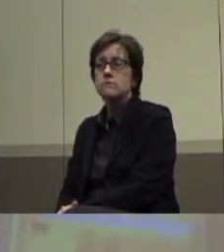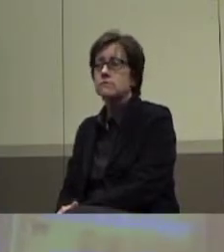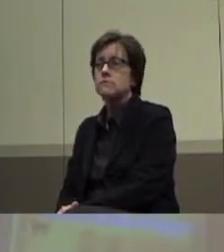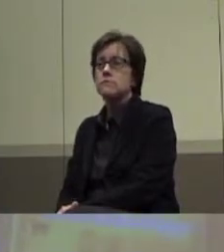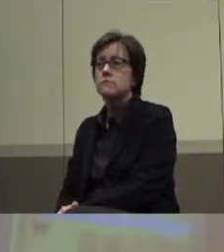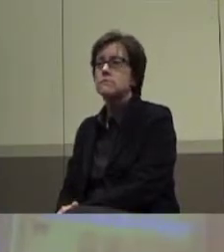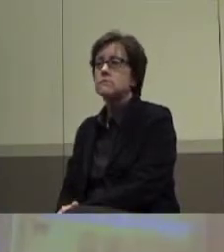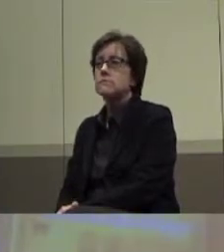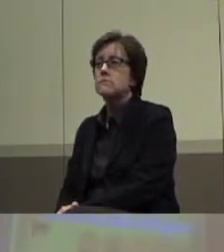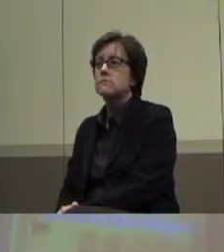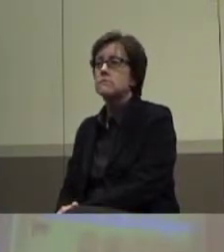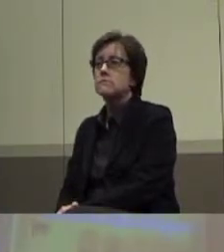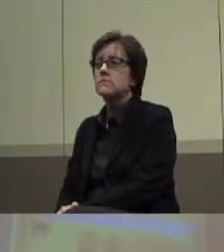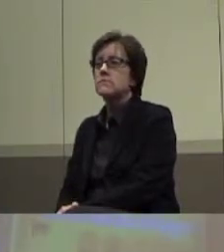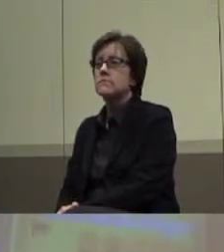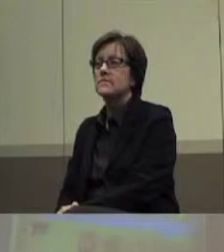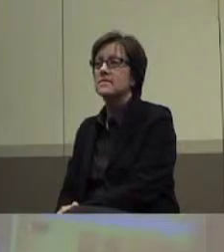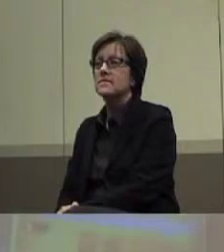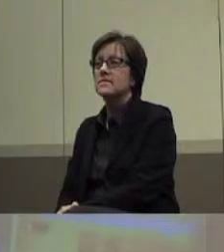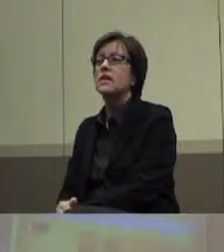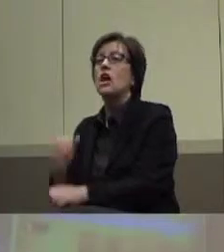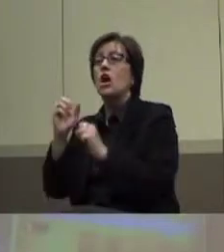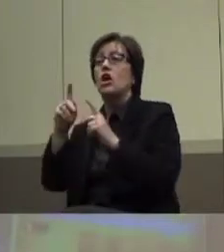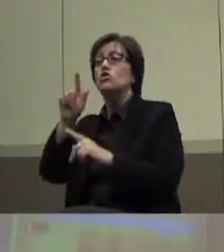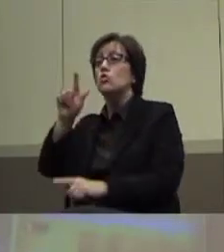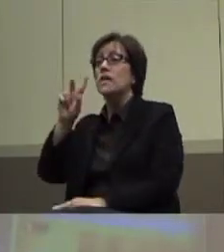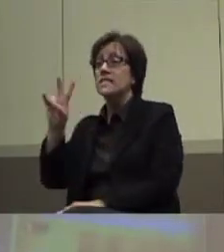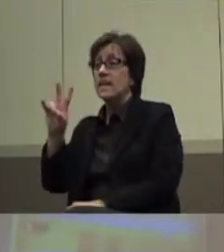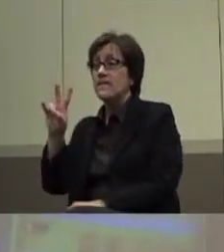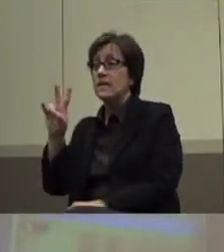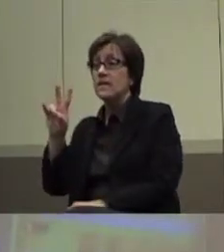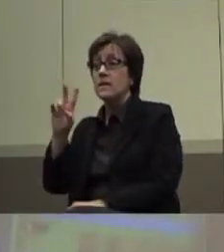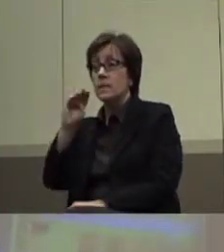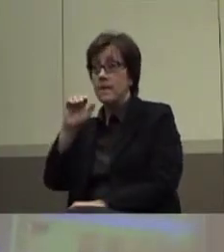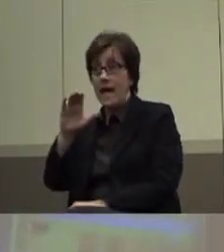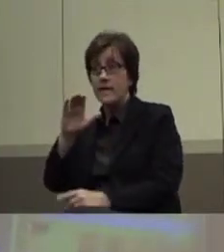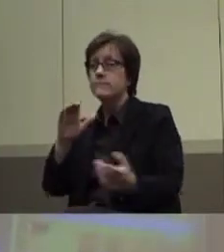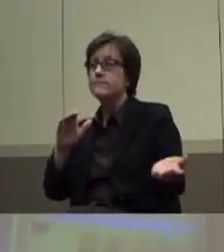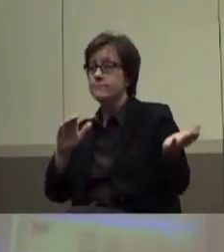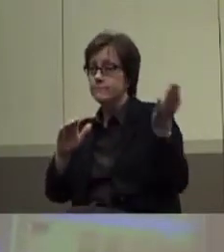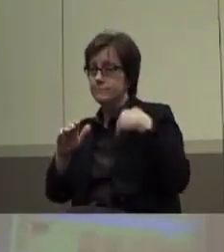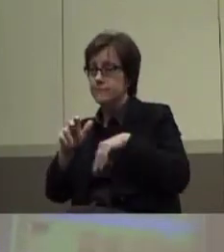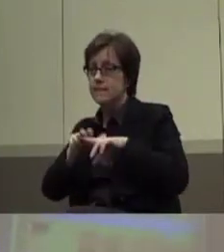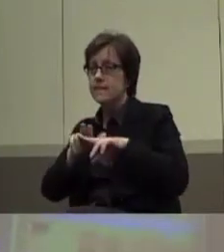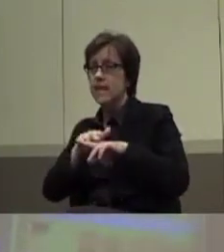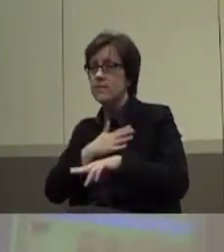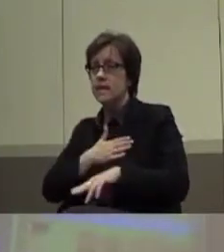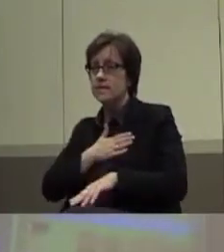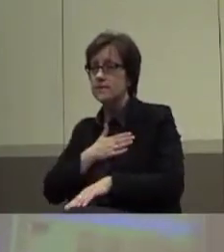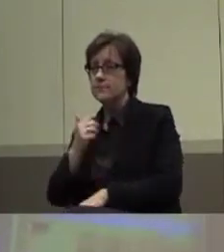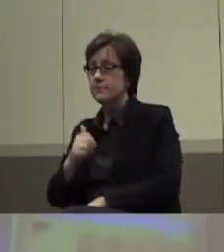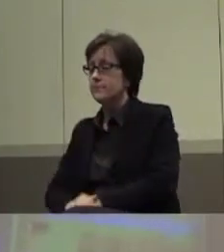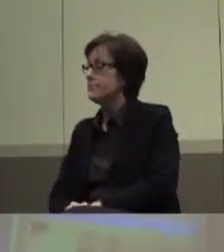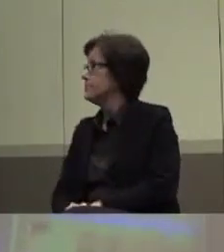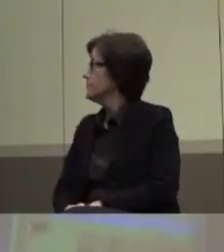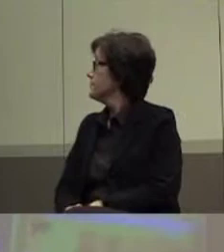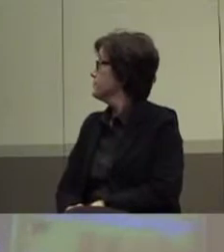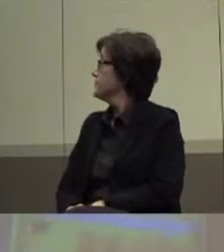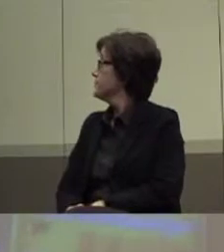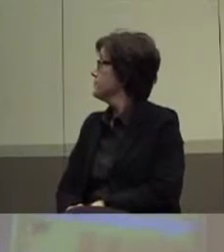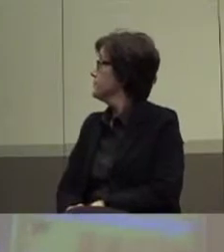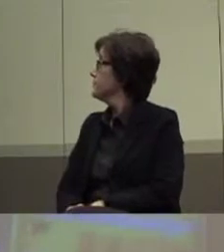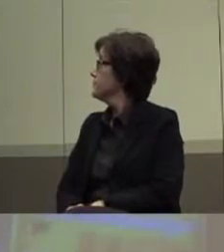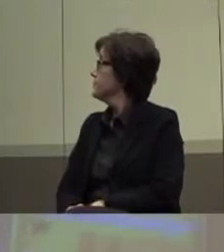Before Roy added that coin, Jesse with me. Looks like we're always paying attention. Jeremy's with